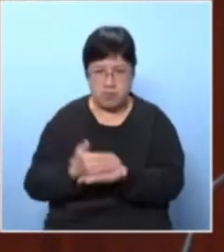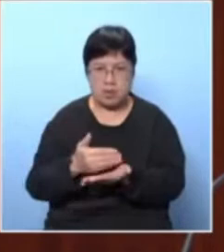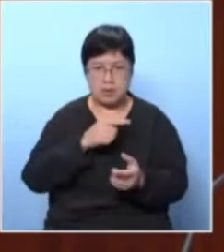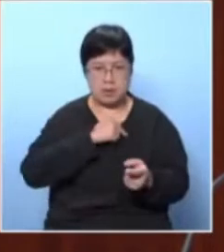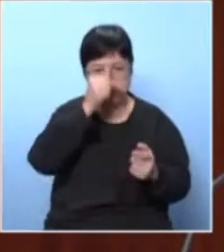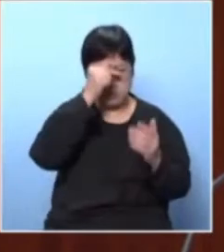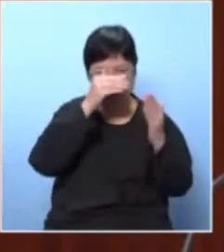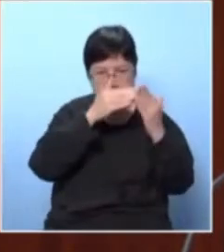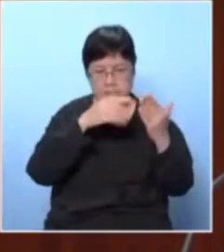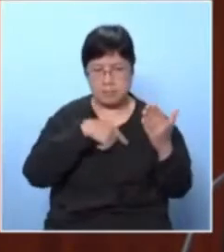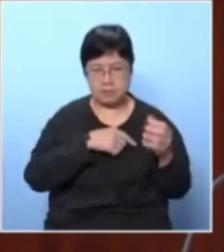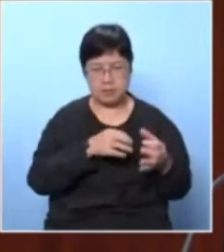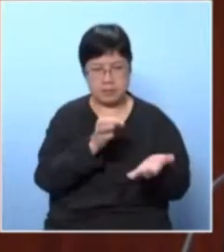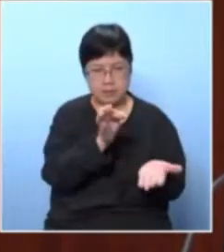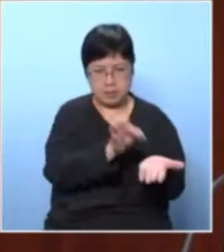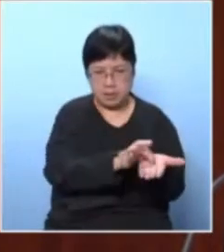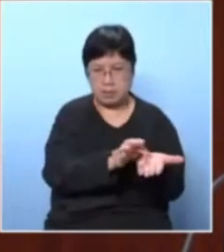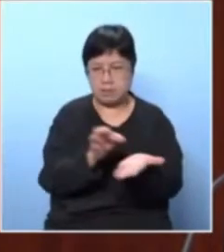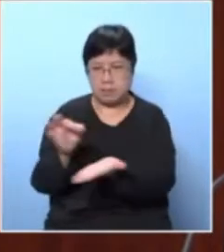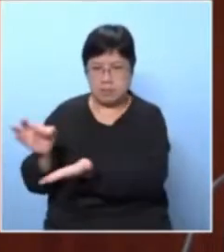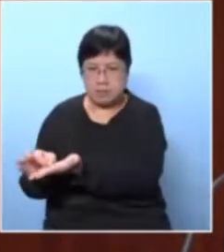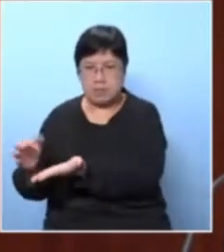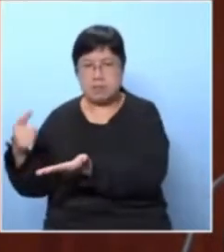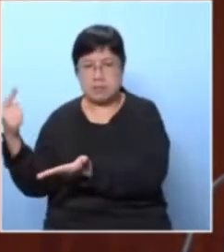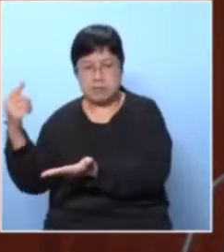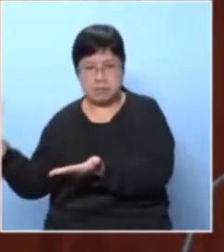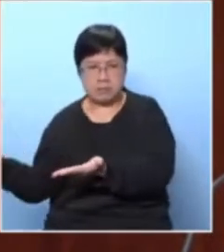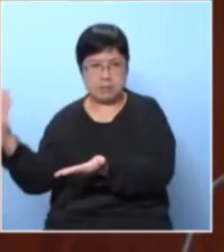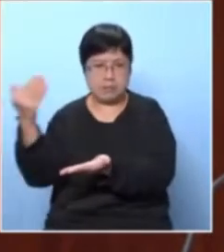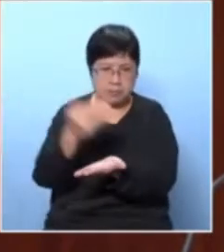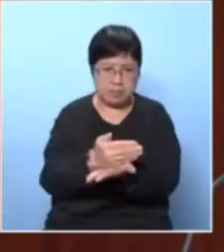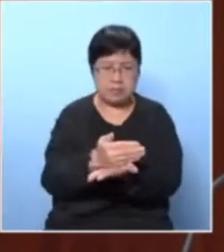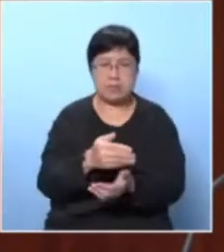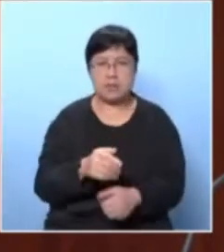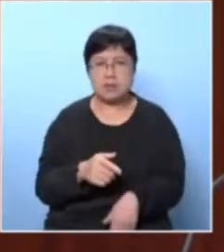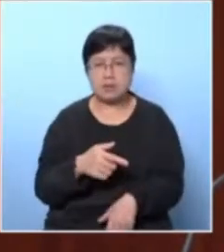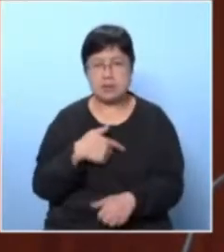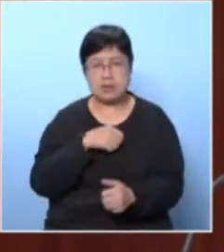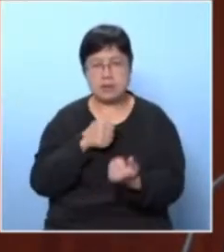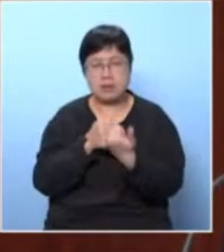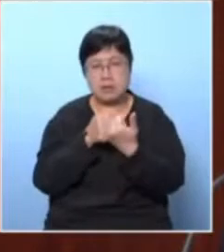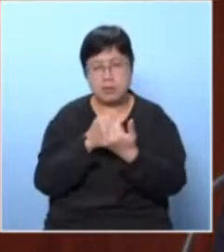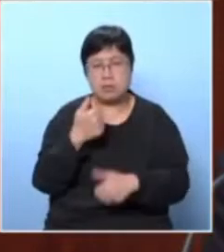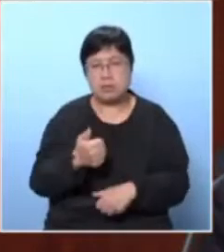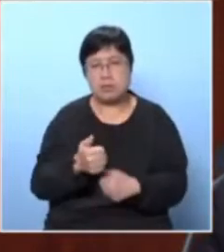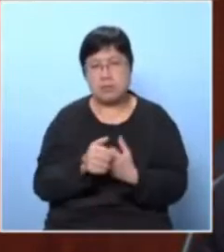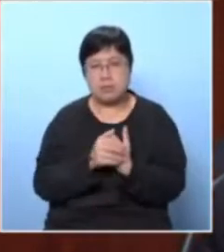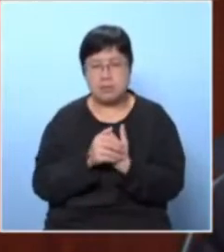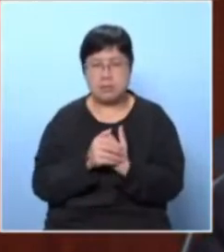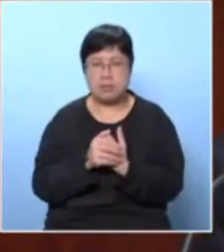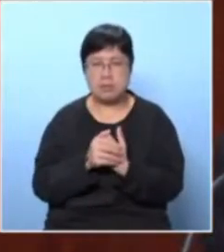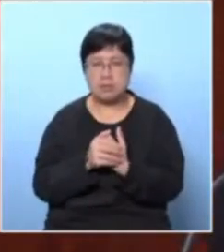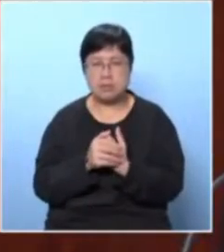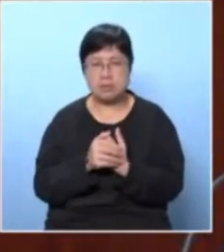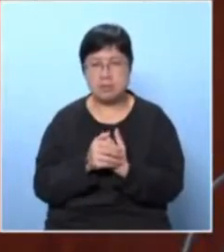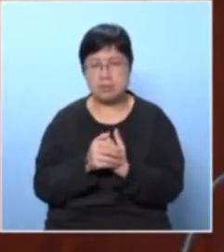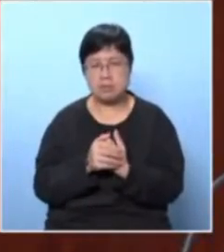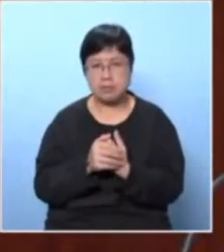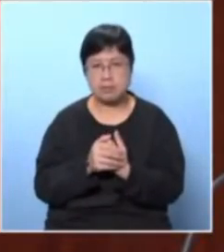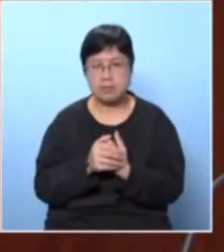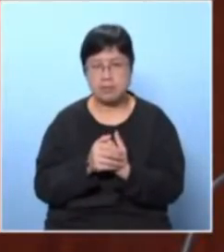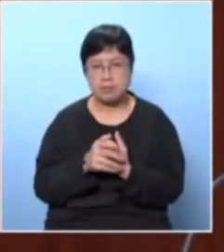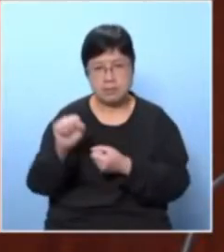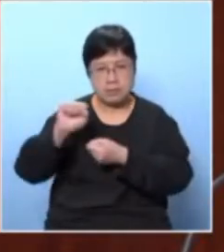Cross-boundary ambulance service. The government is discussing with the governments of other GBA cities the provision of cross-boundary ambulance service so as